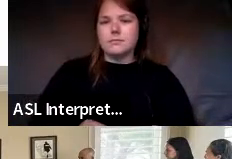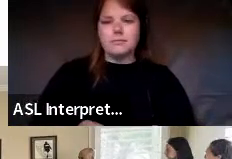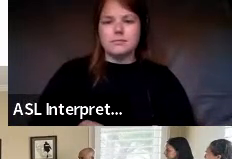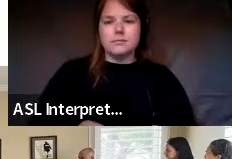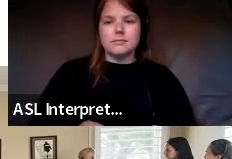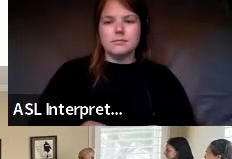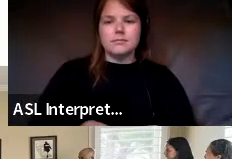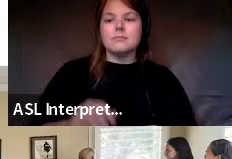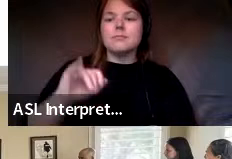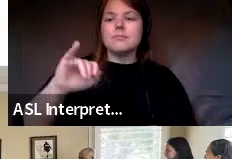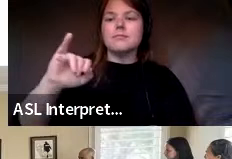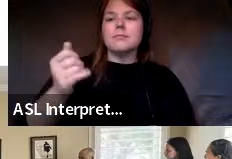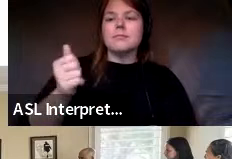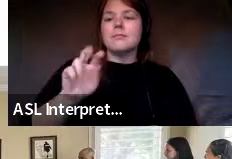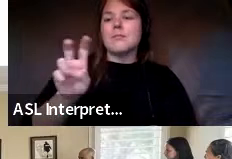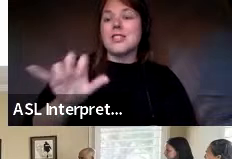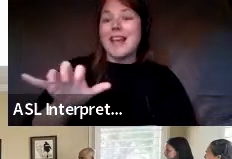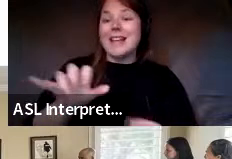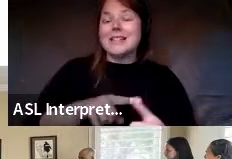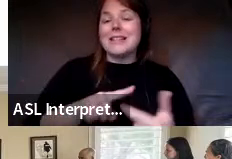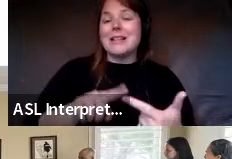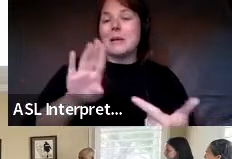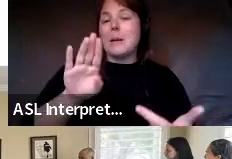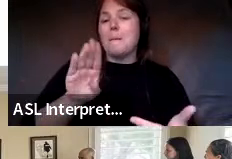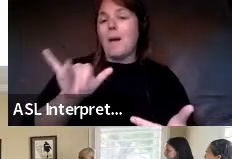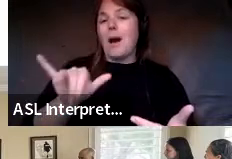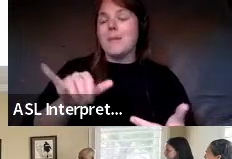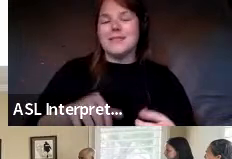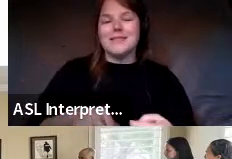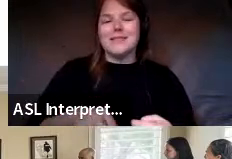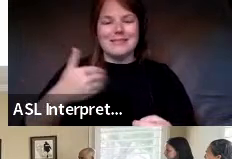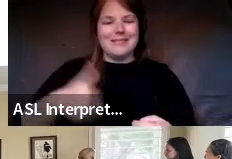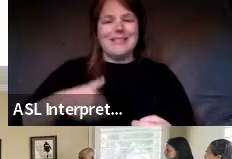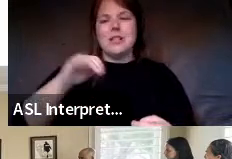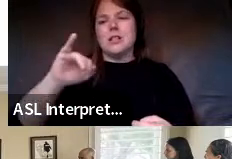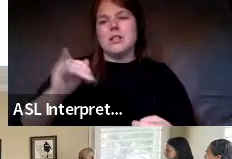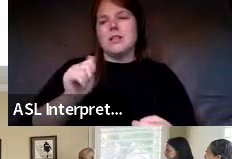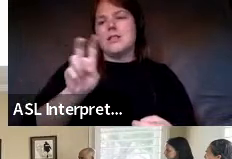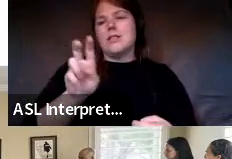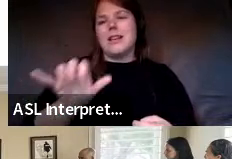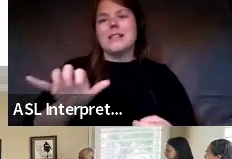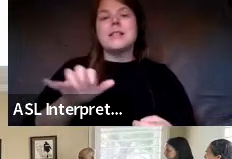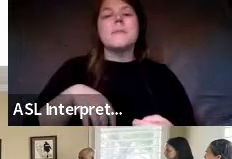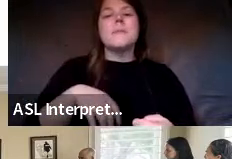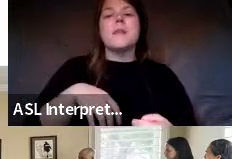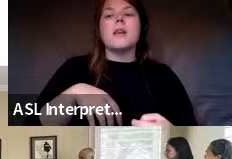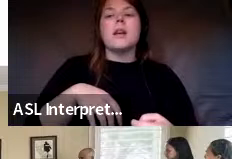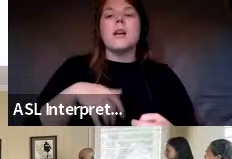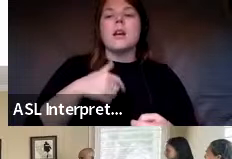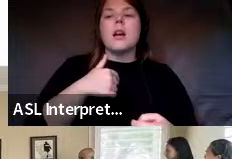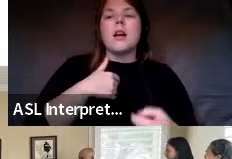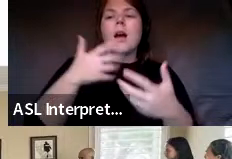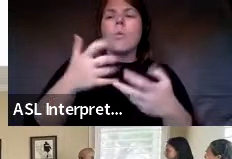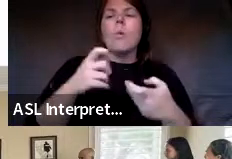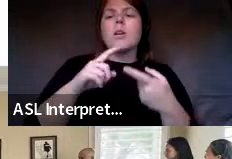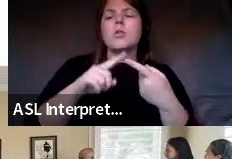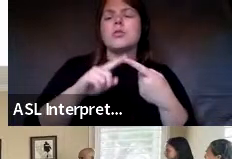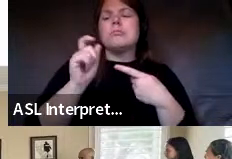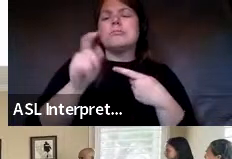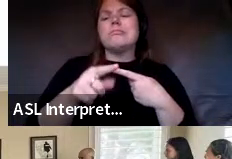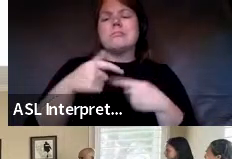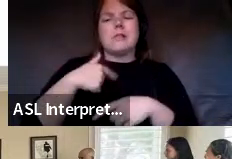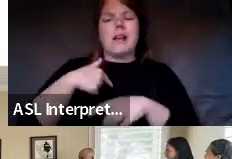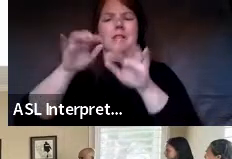And then Jazzy or Bobby, I'm not sure which one. Hi, this is Jazzy. I just wanted to ask the question I put in the